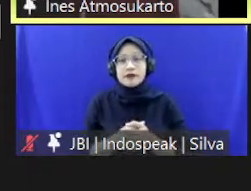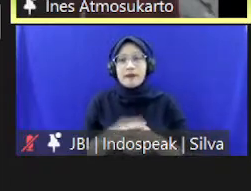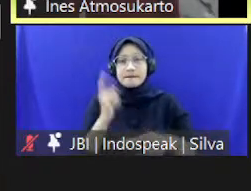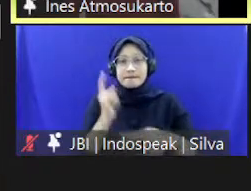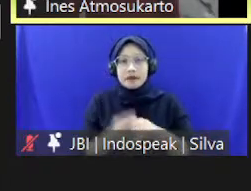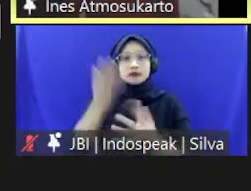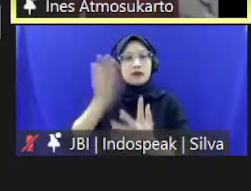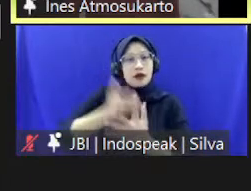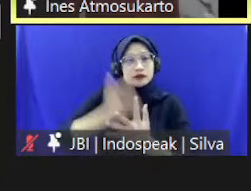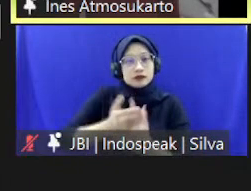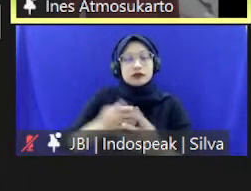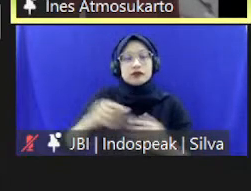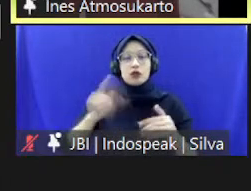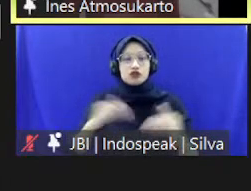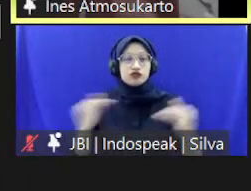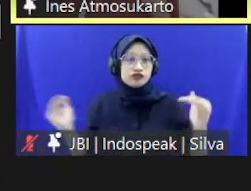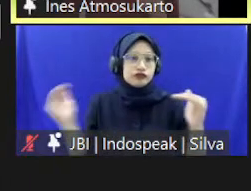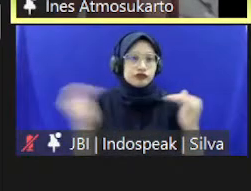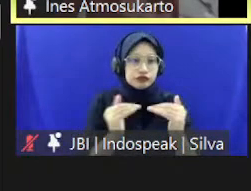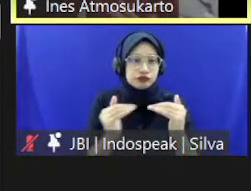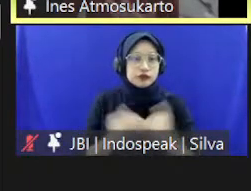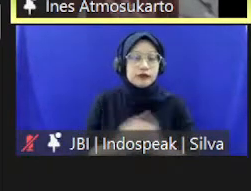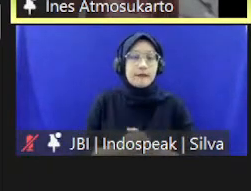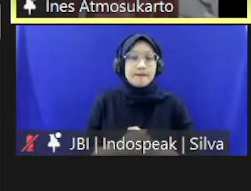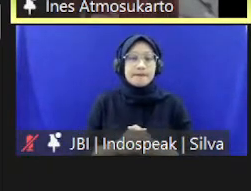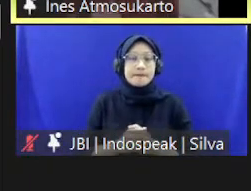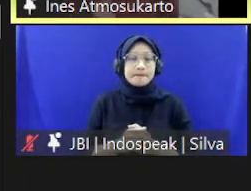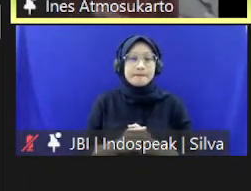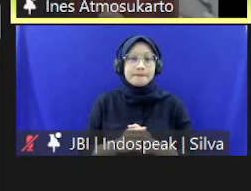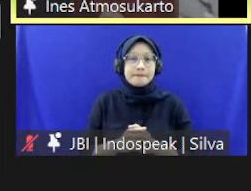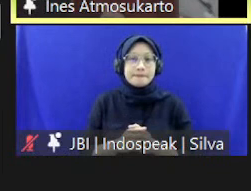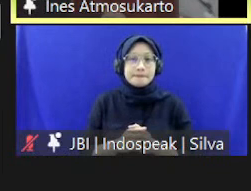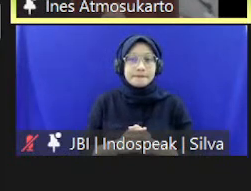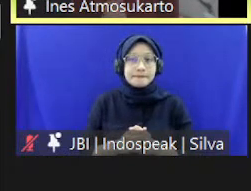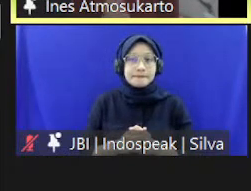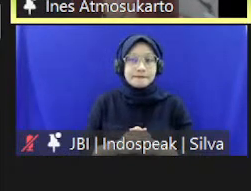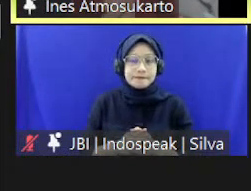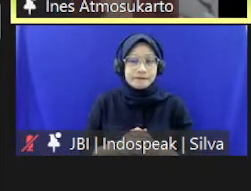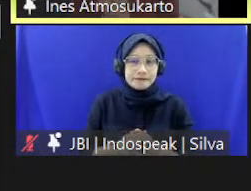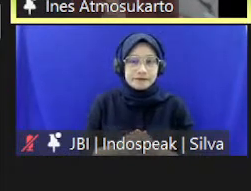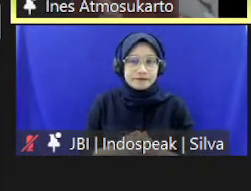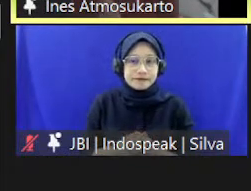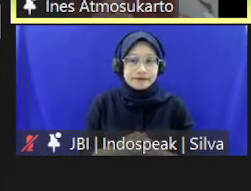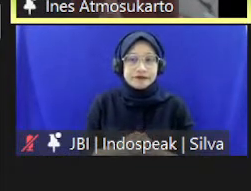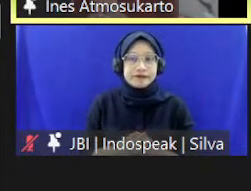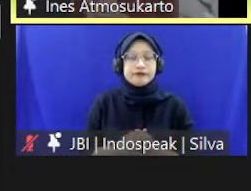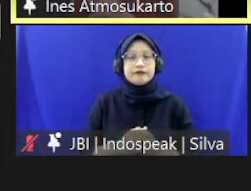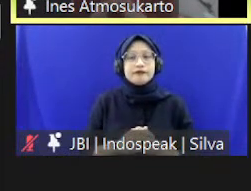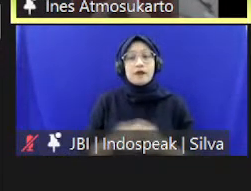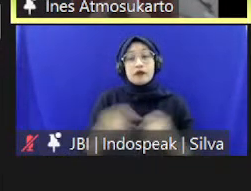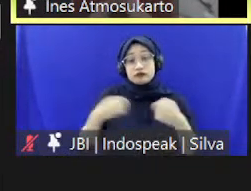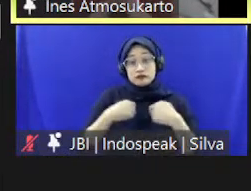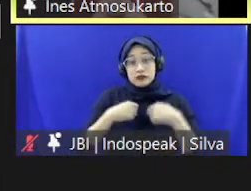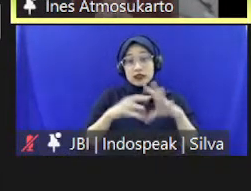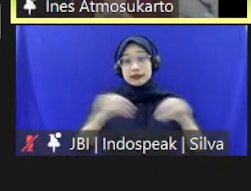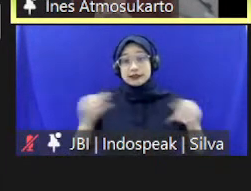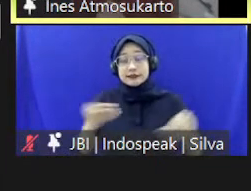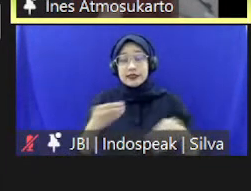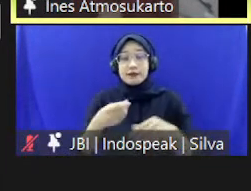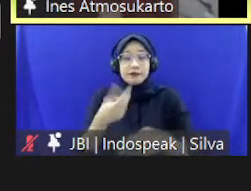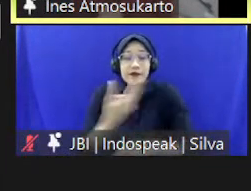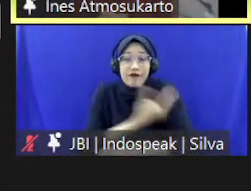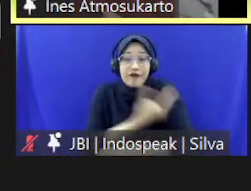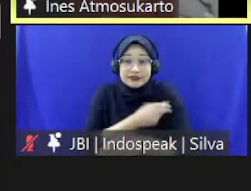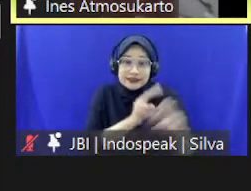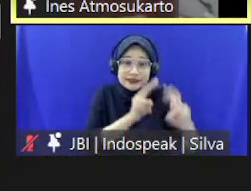otherwise, right? So I am a vaccine researcher, so I couldn't have a reflection without